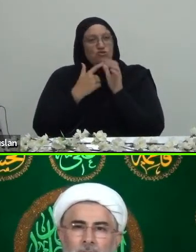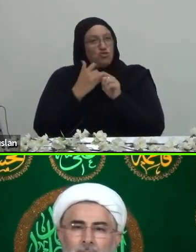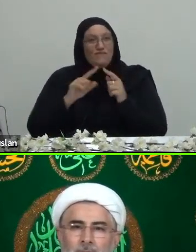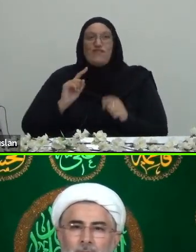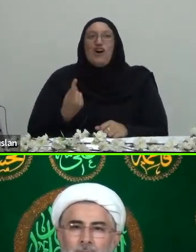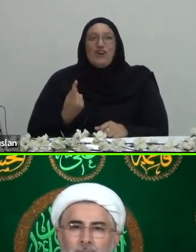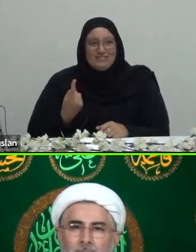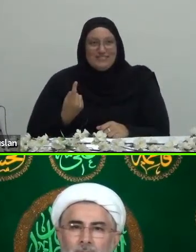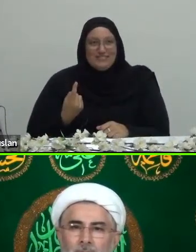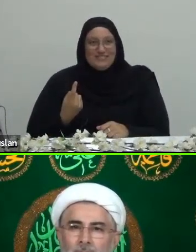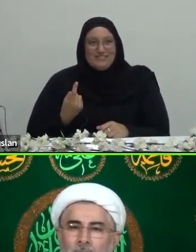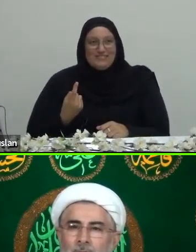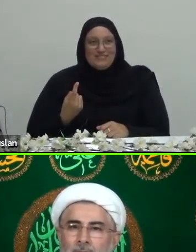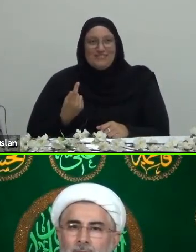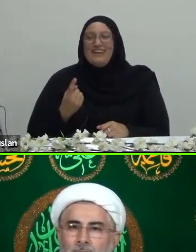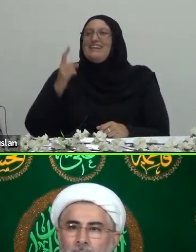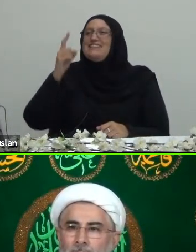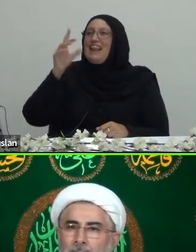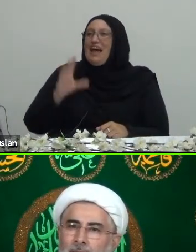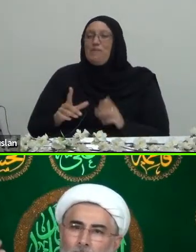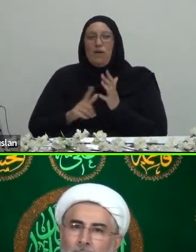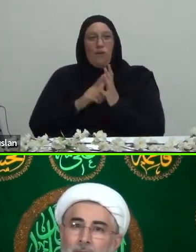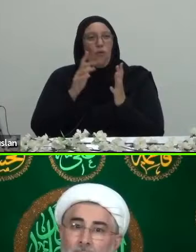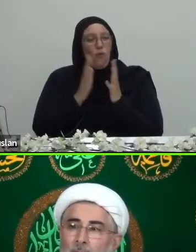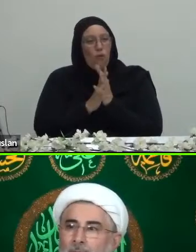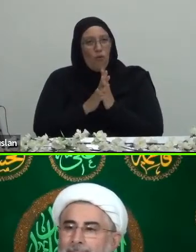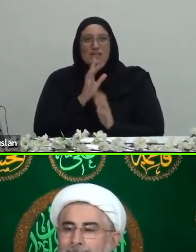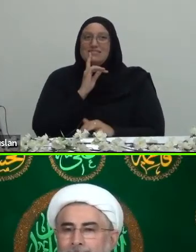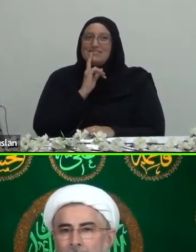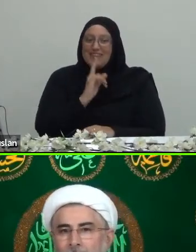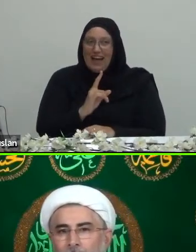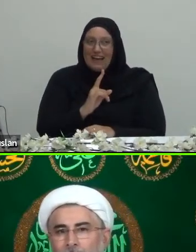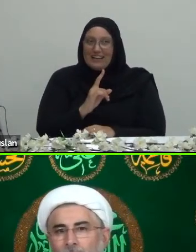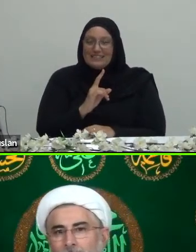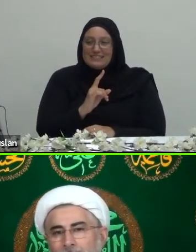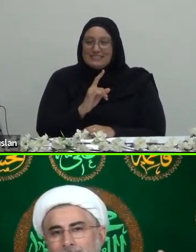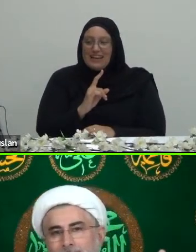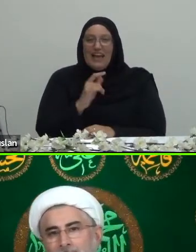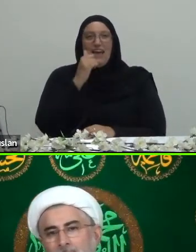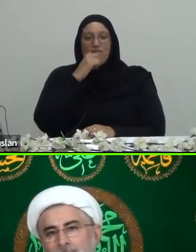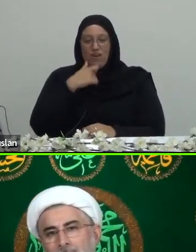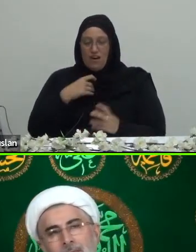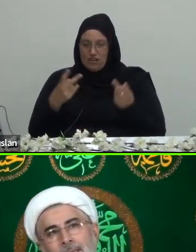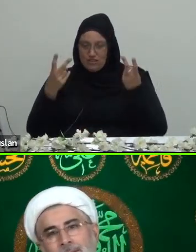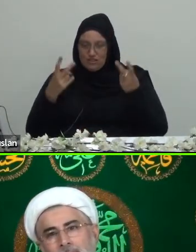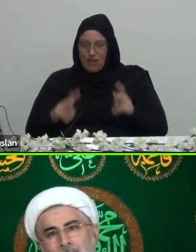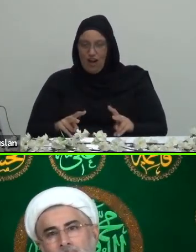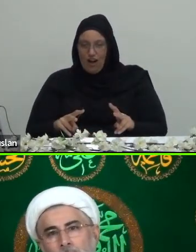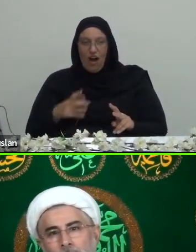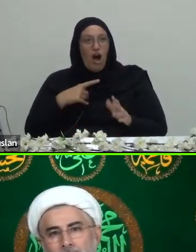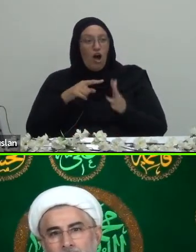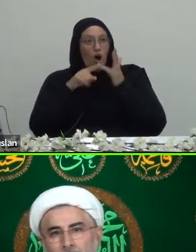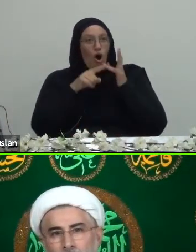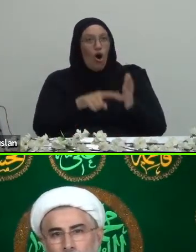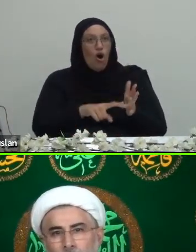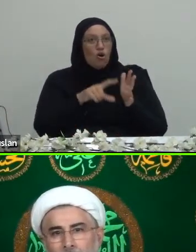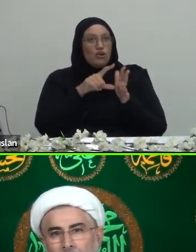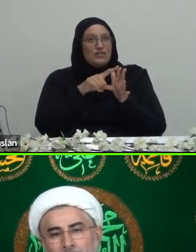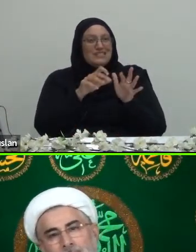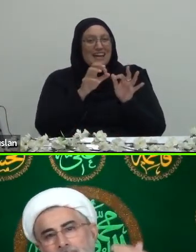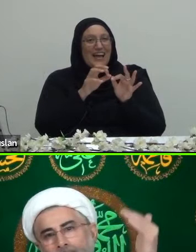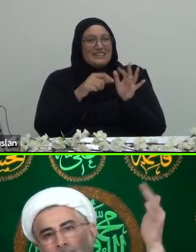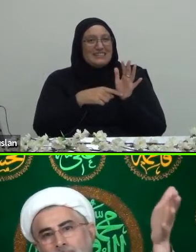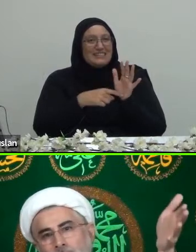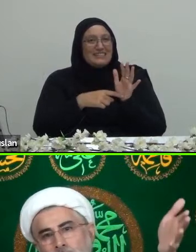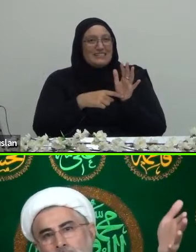in the Islamic law, actually, it is recommended, or it's a law that if I die and there is any debt that even though it's not due